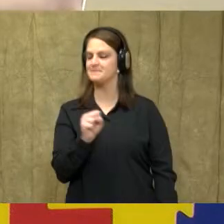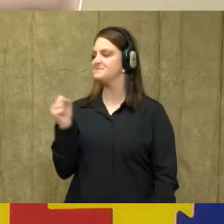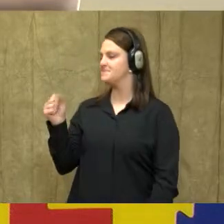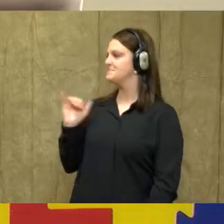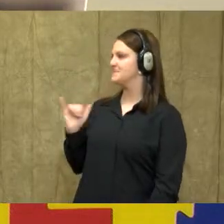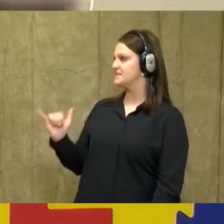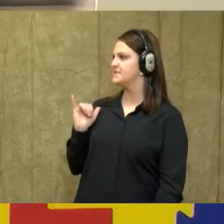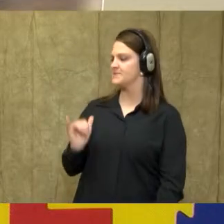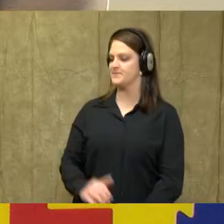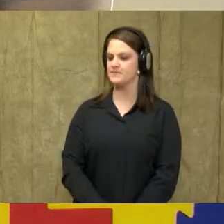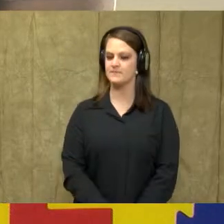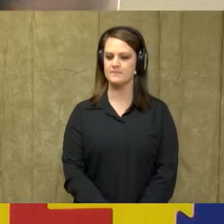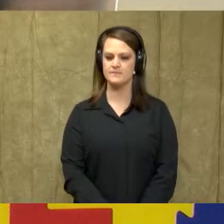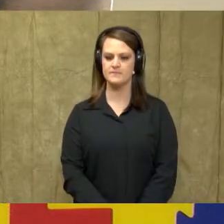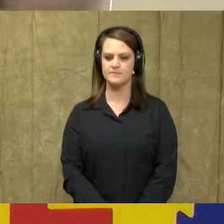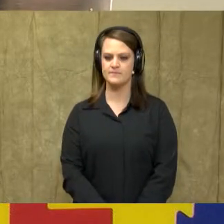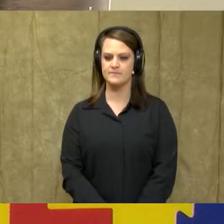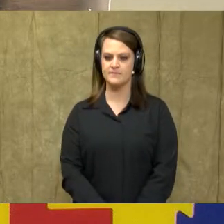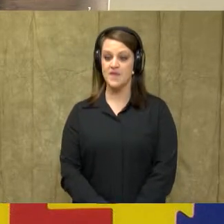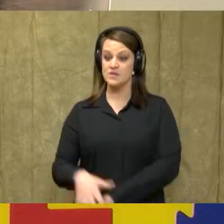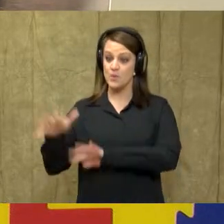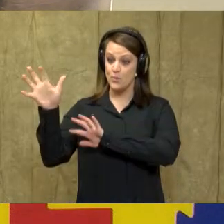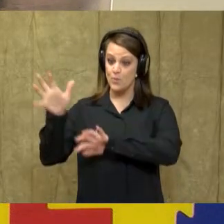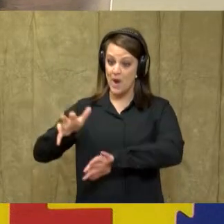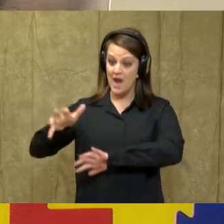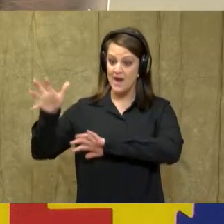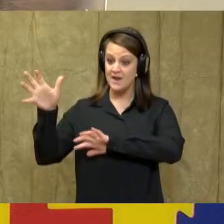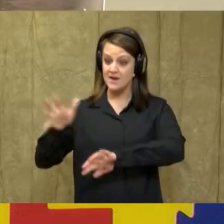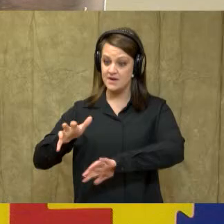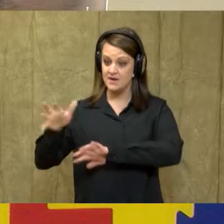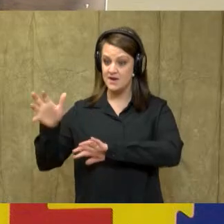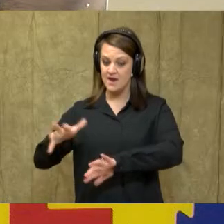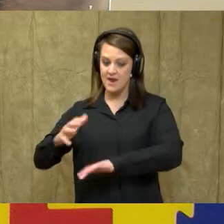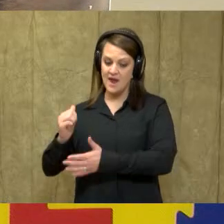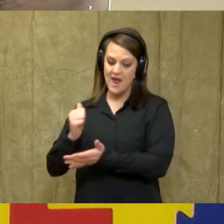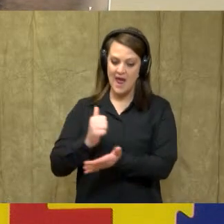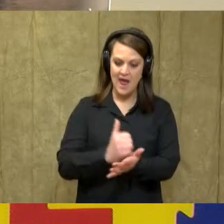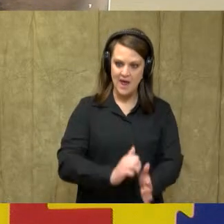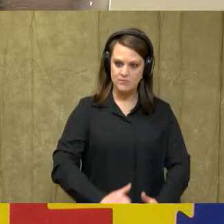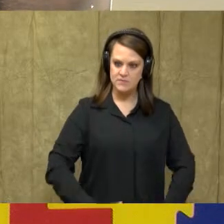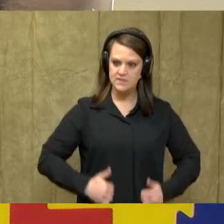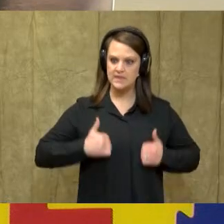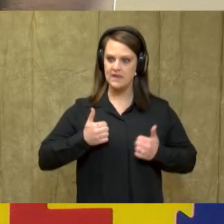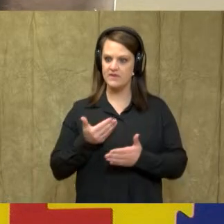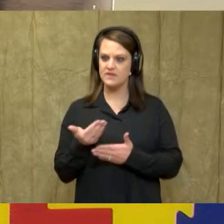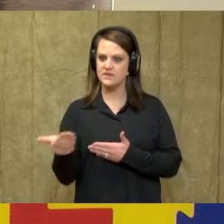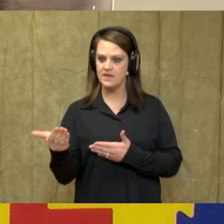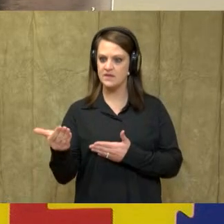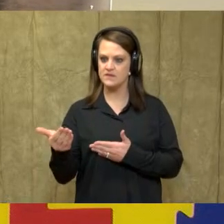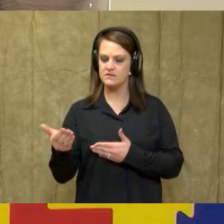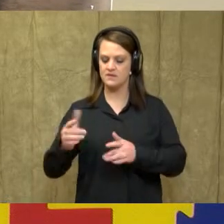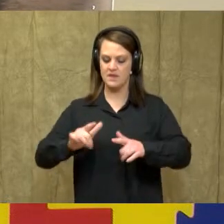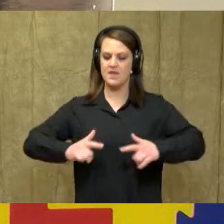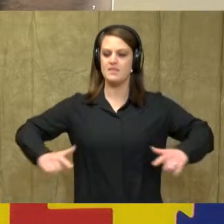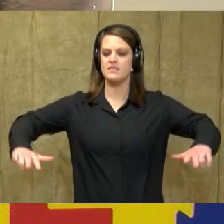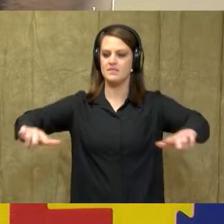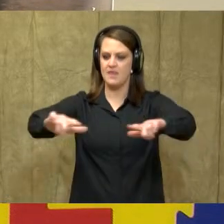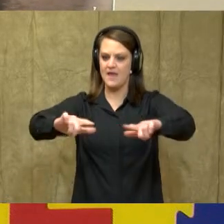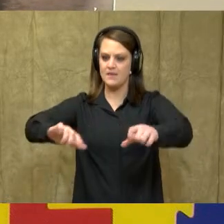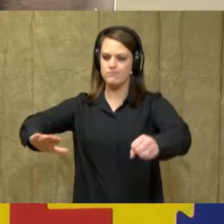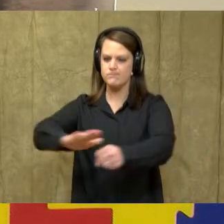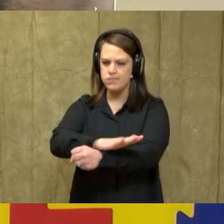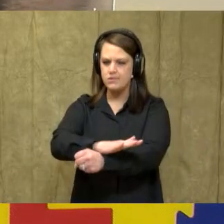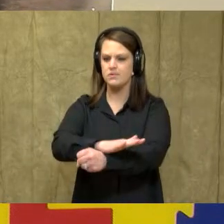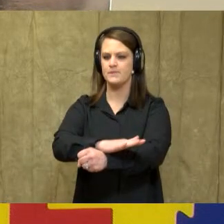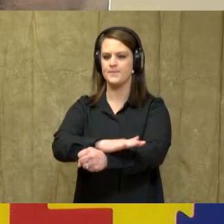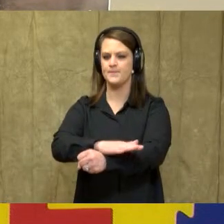too. Rain brings water to living things. Rain fills lakes where fish live.